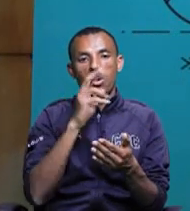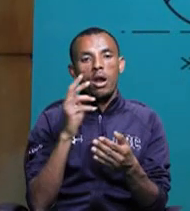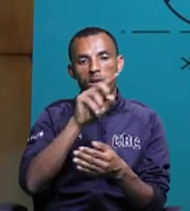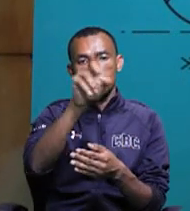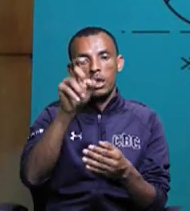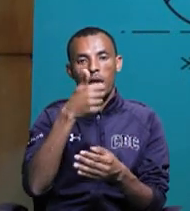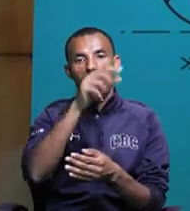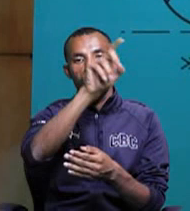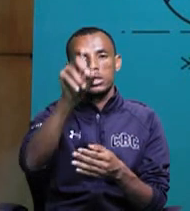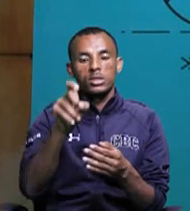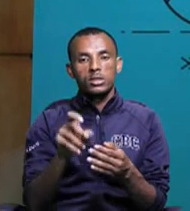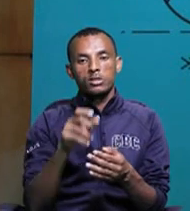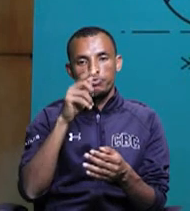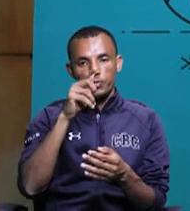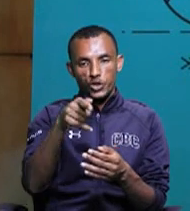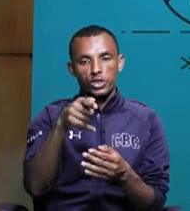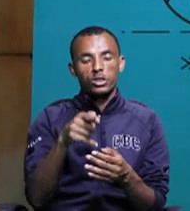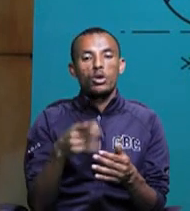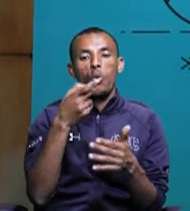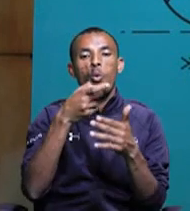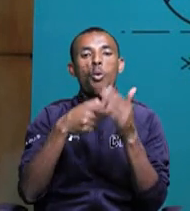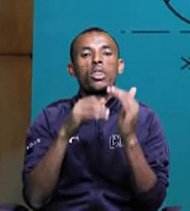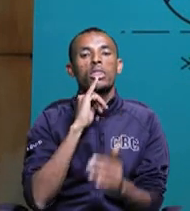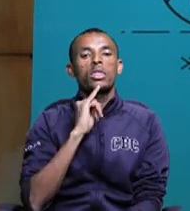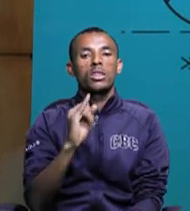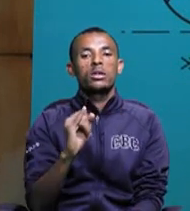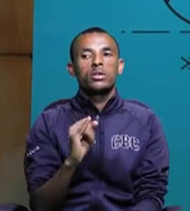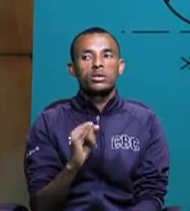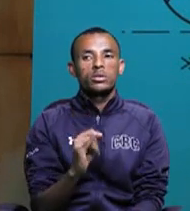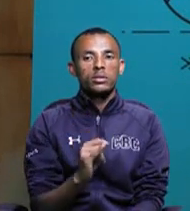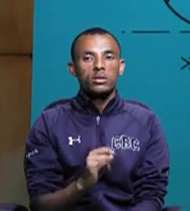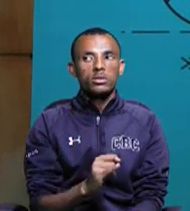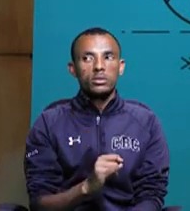asked a question. G, what it